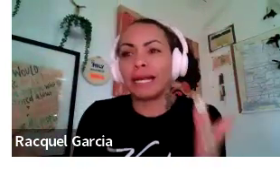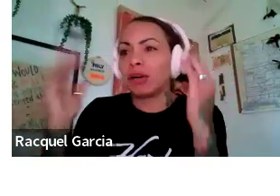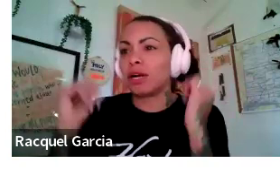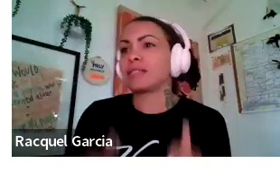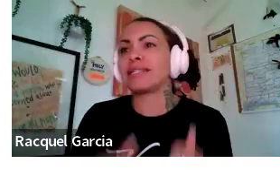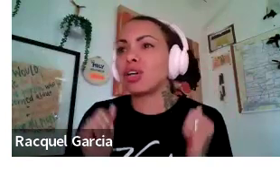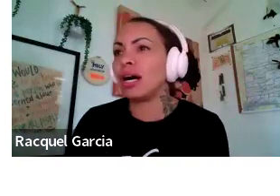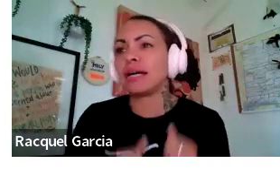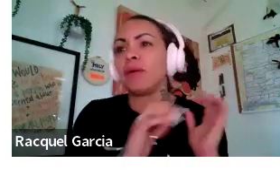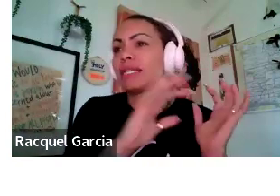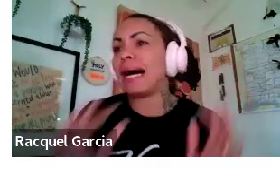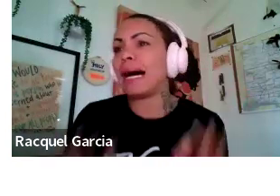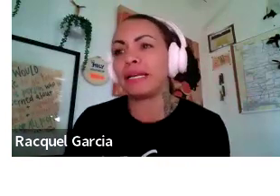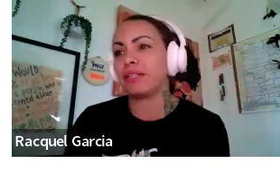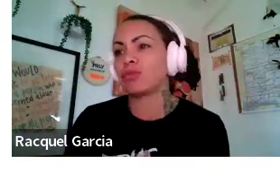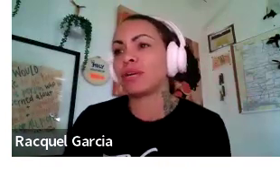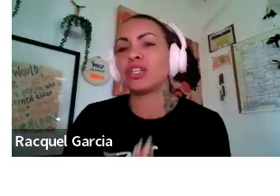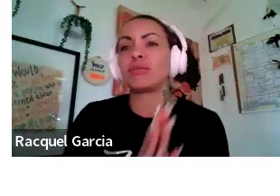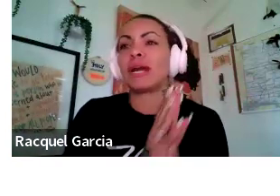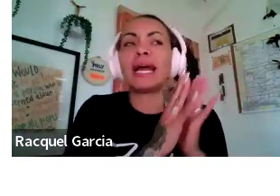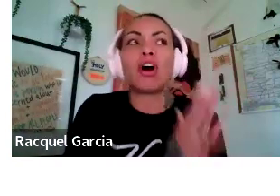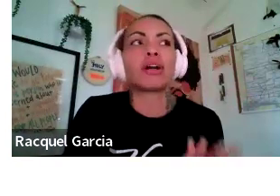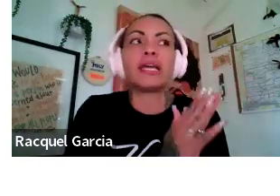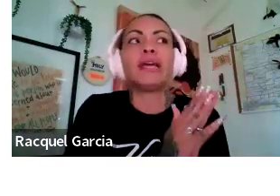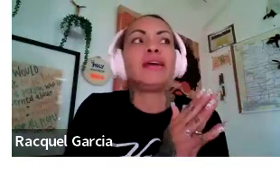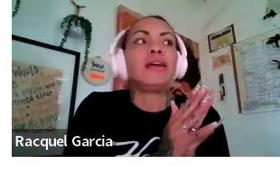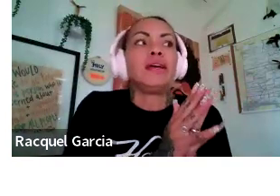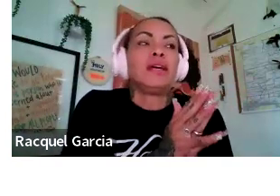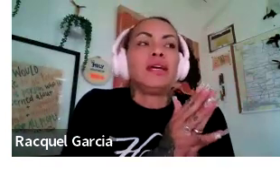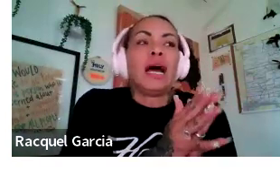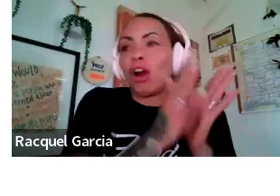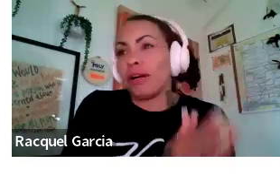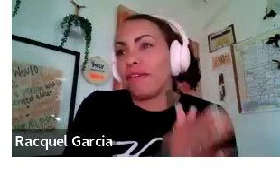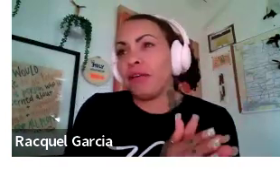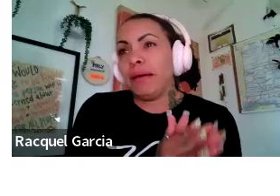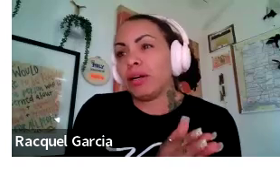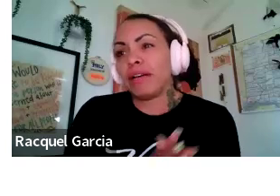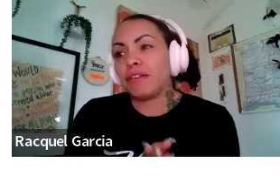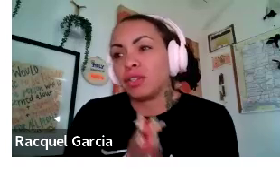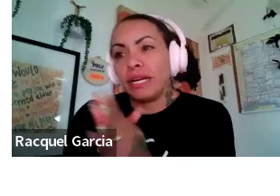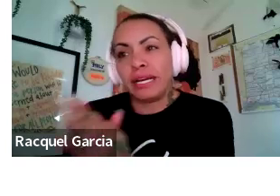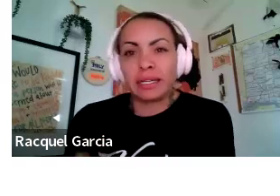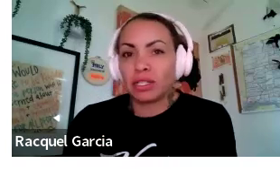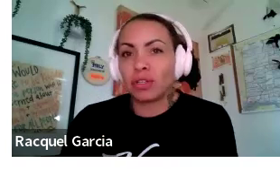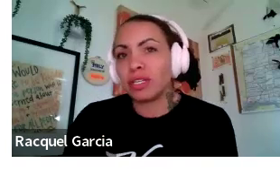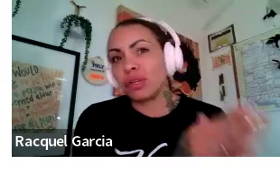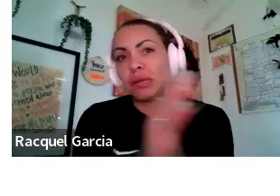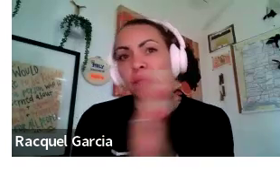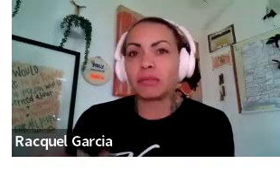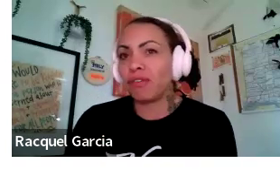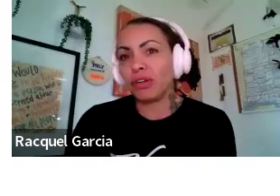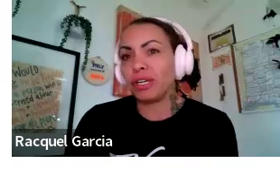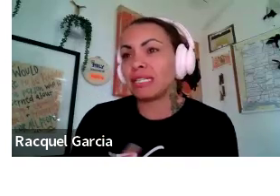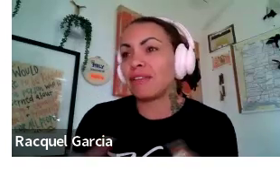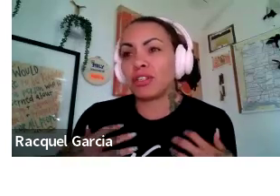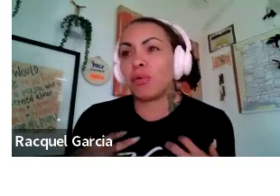like, great, Marius, let's talk about what's happening in this region, right? I already feel better, and I felt a great exhale. So this really